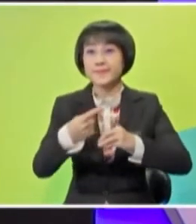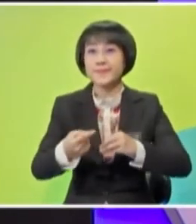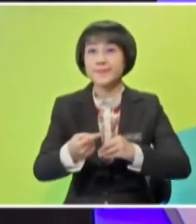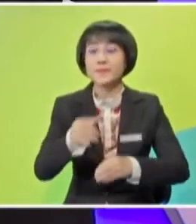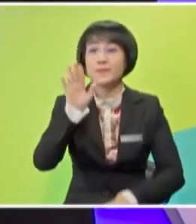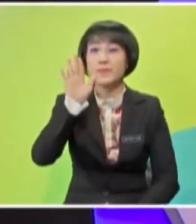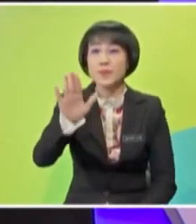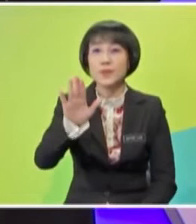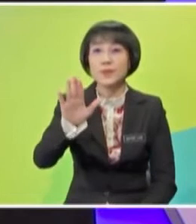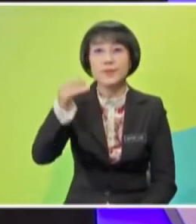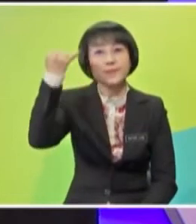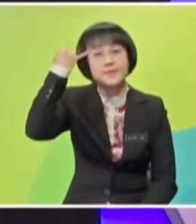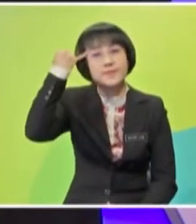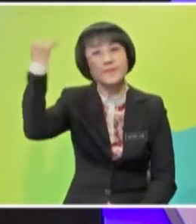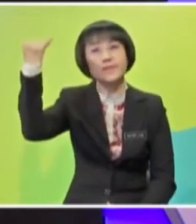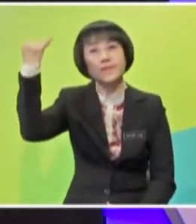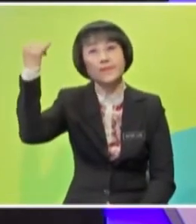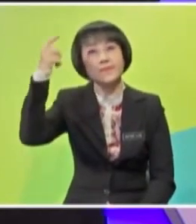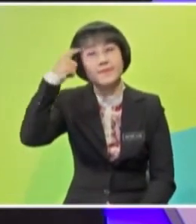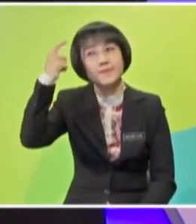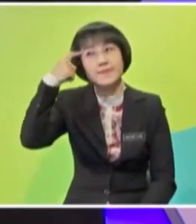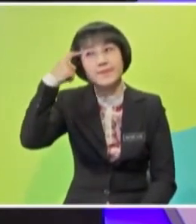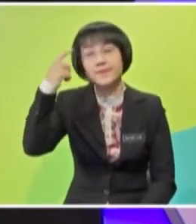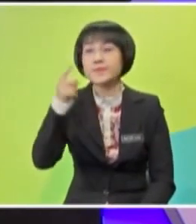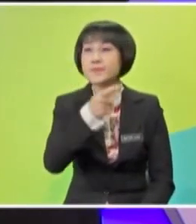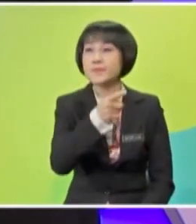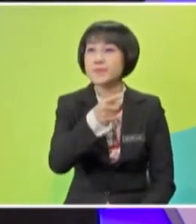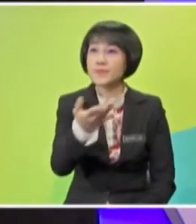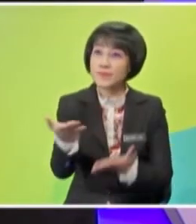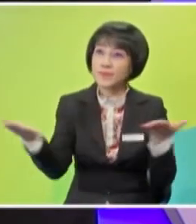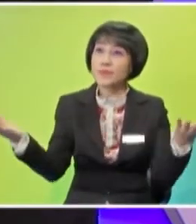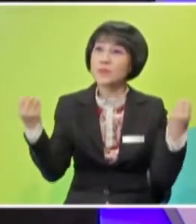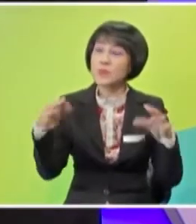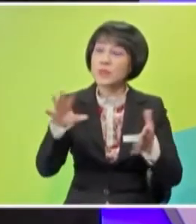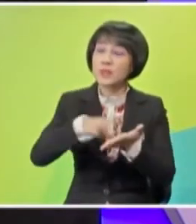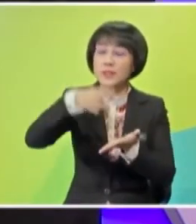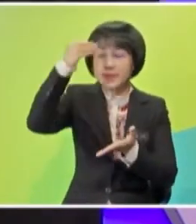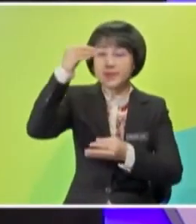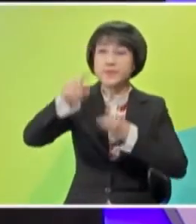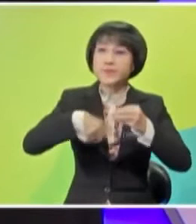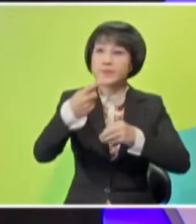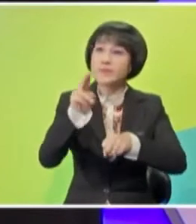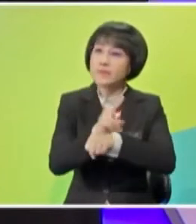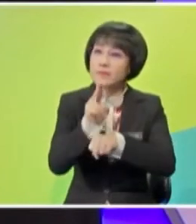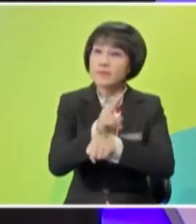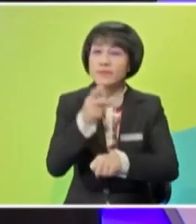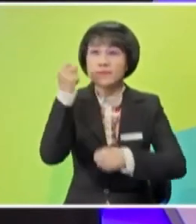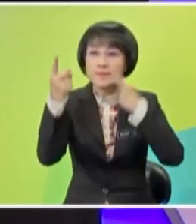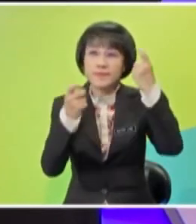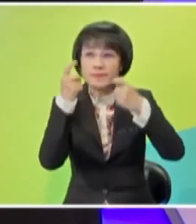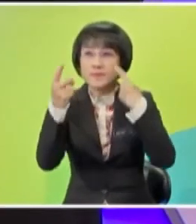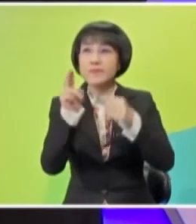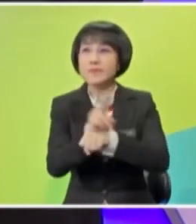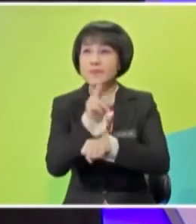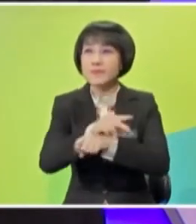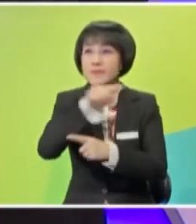opinion, because they already learned about the useful expression that they can use when they want to share